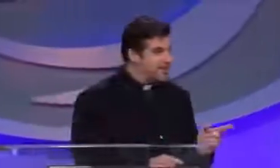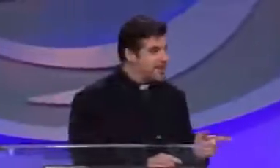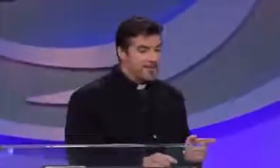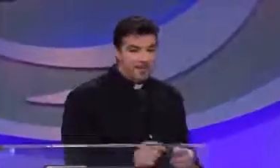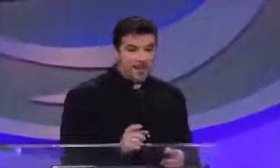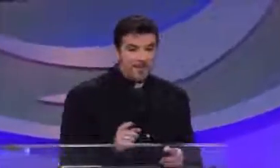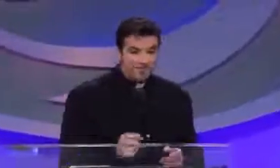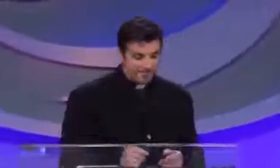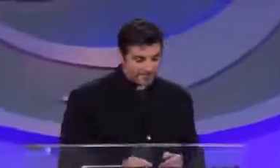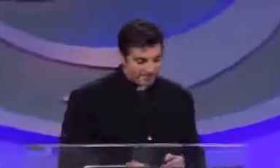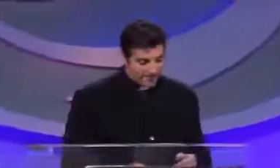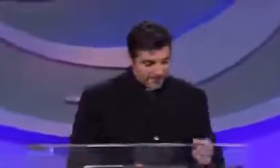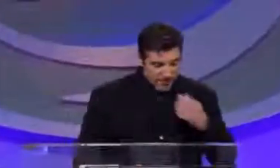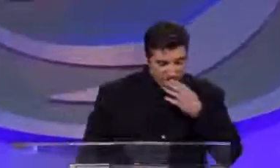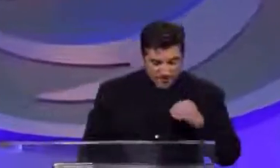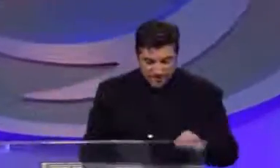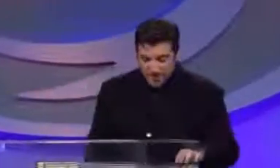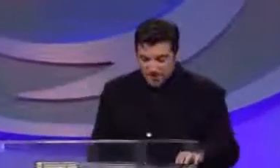In